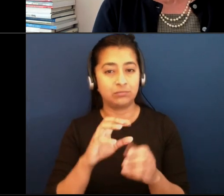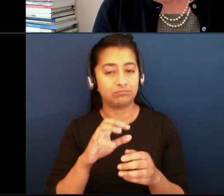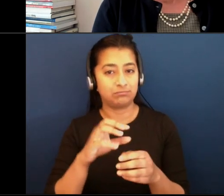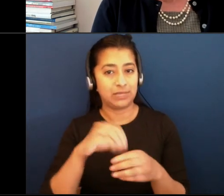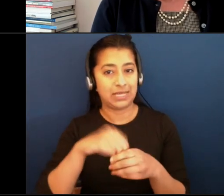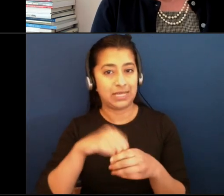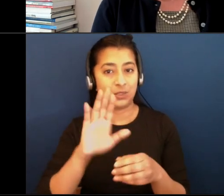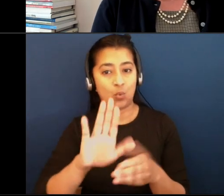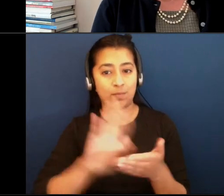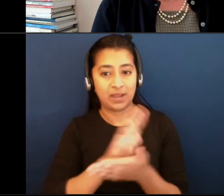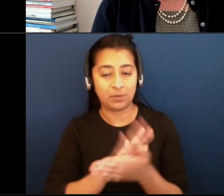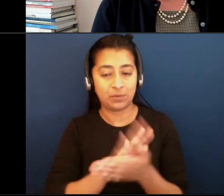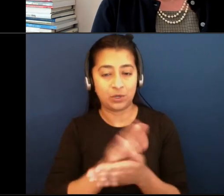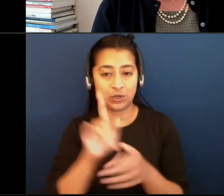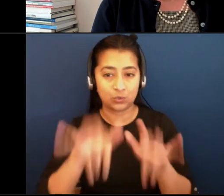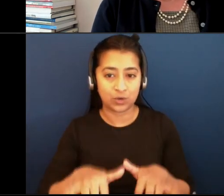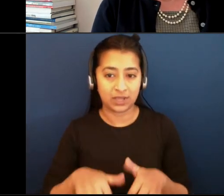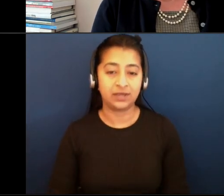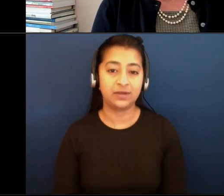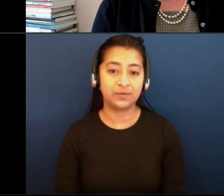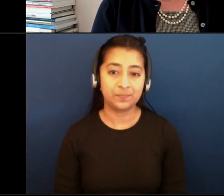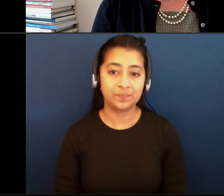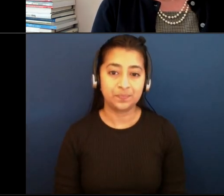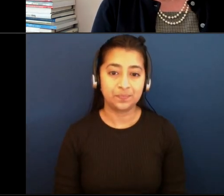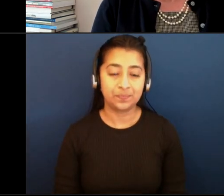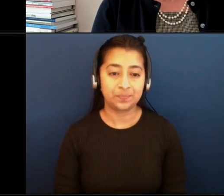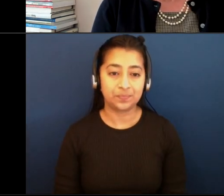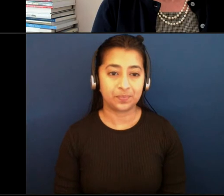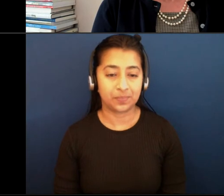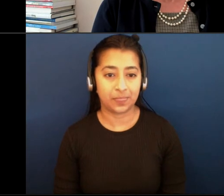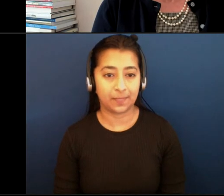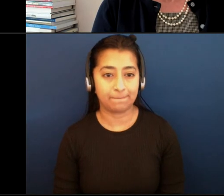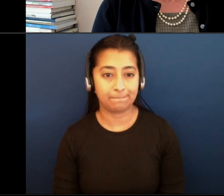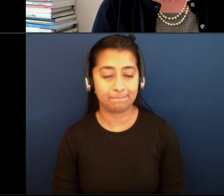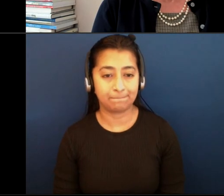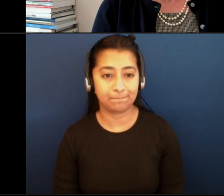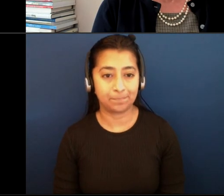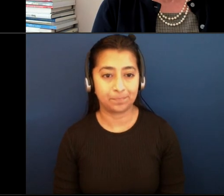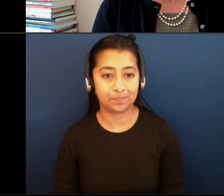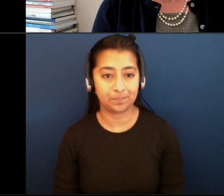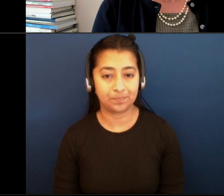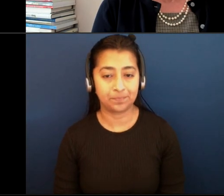you're writing. And you know, I think there's also